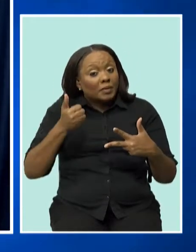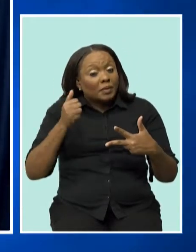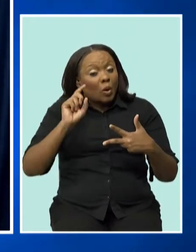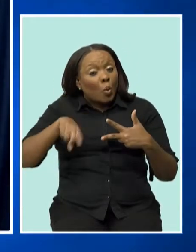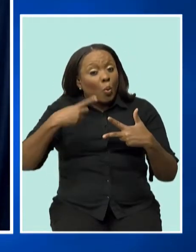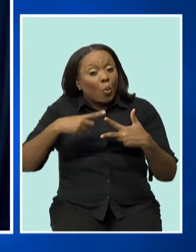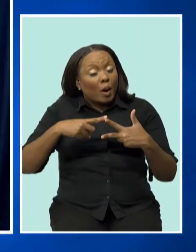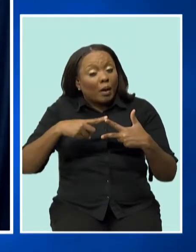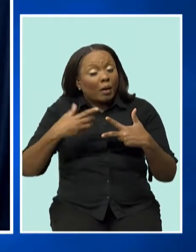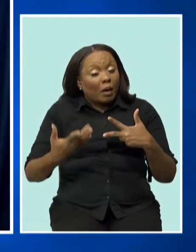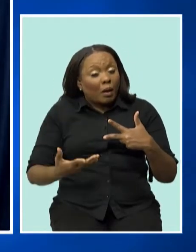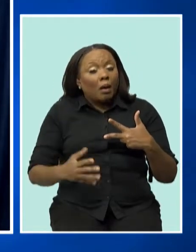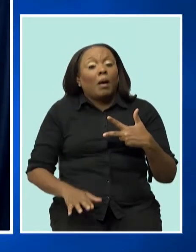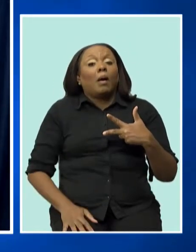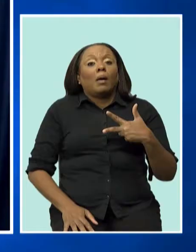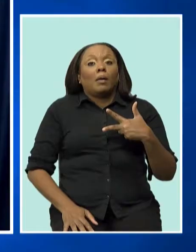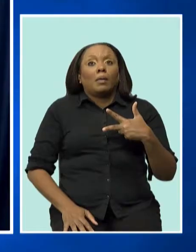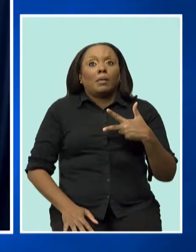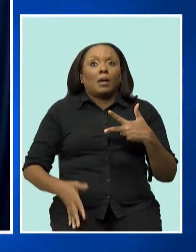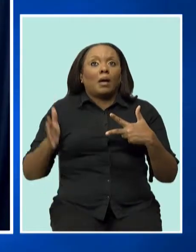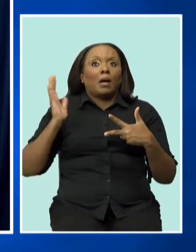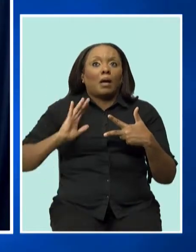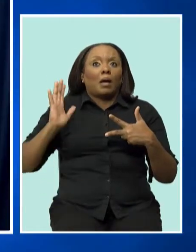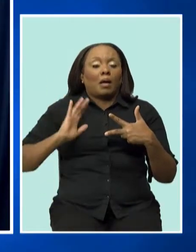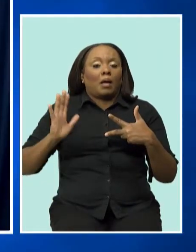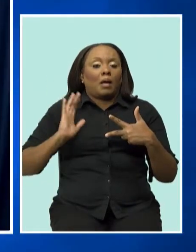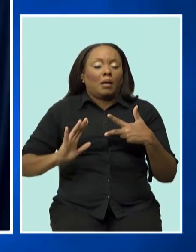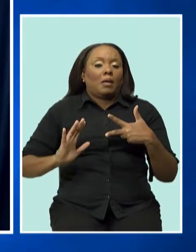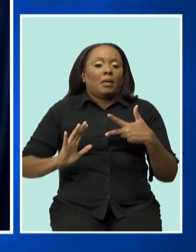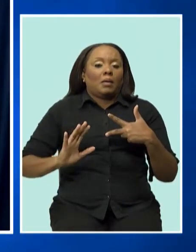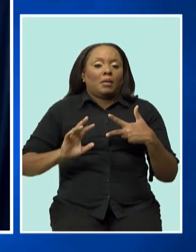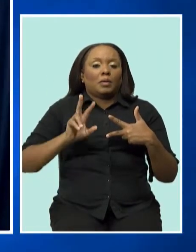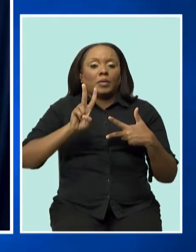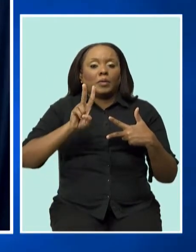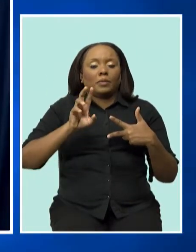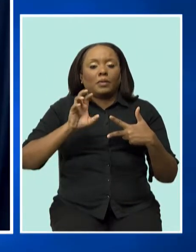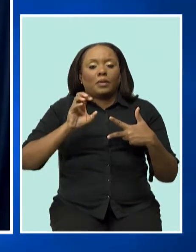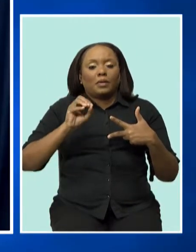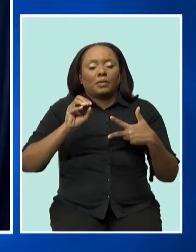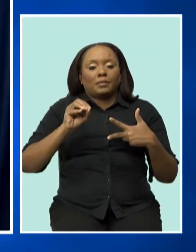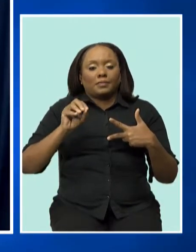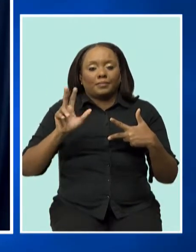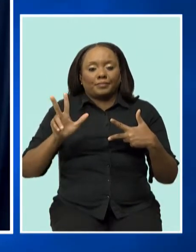to a possession offense going back to 2003.